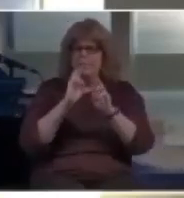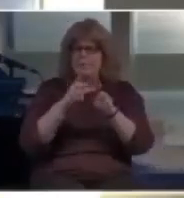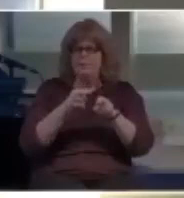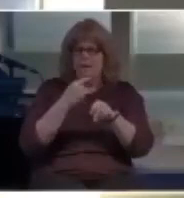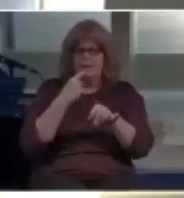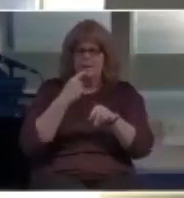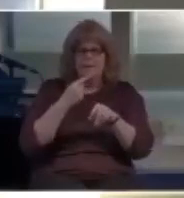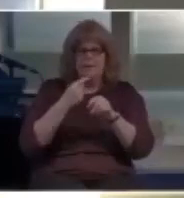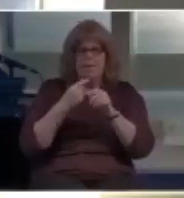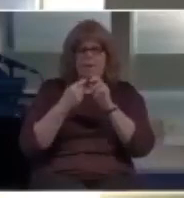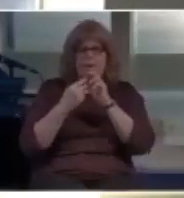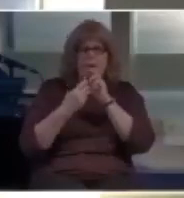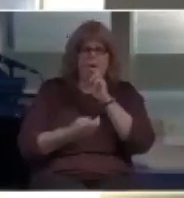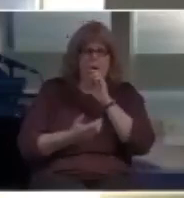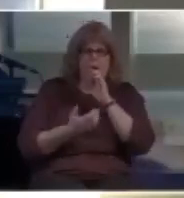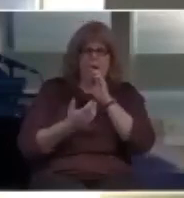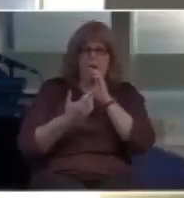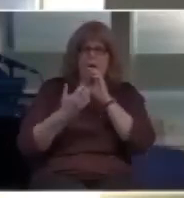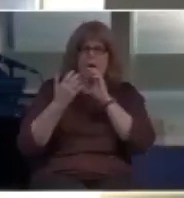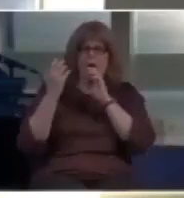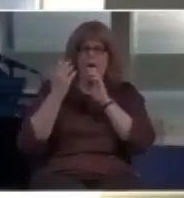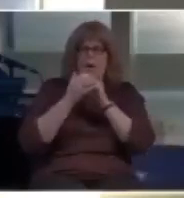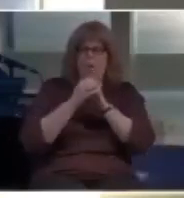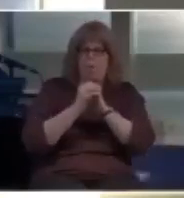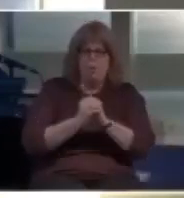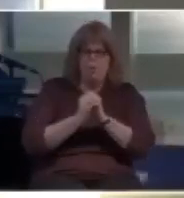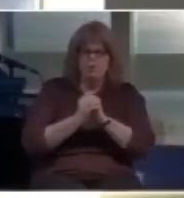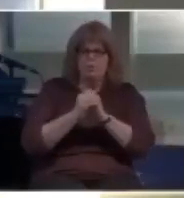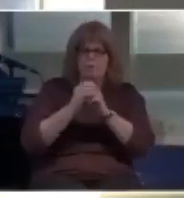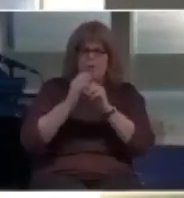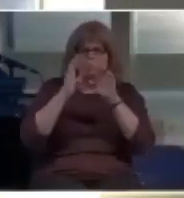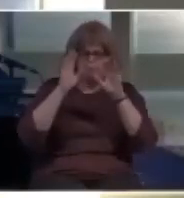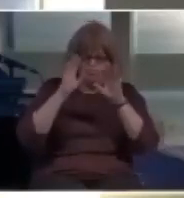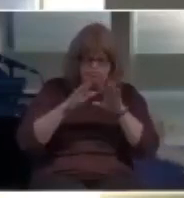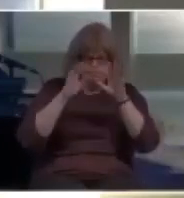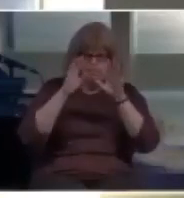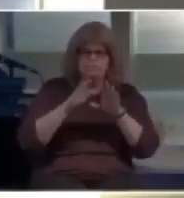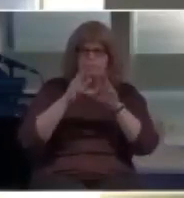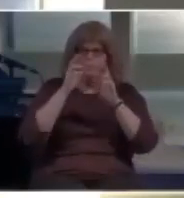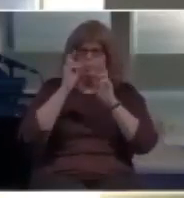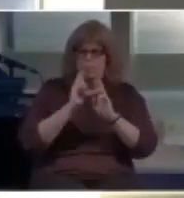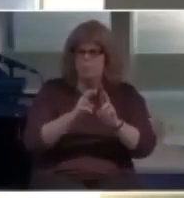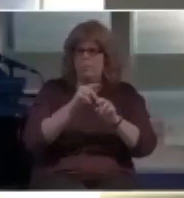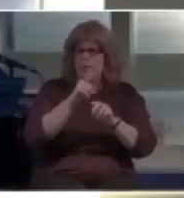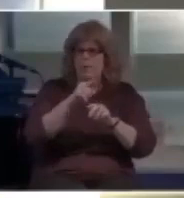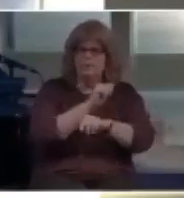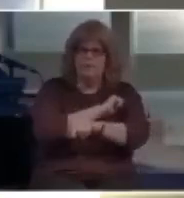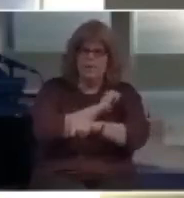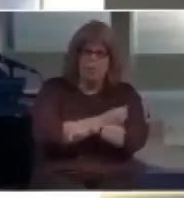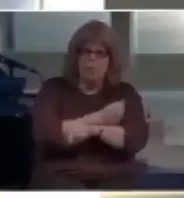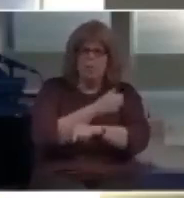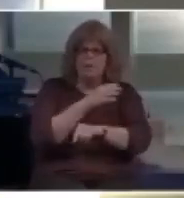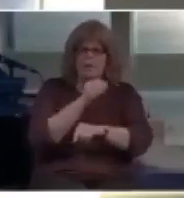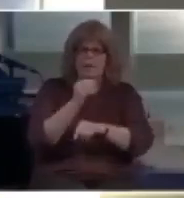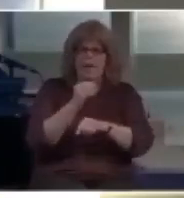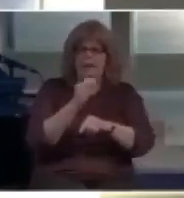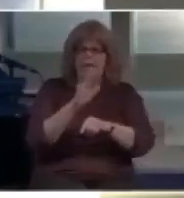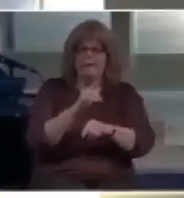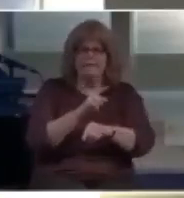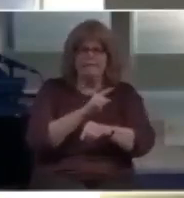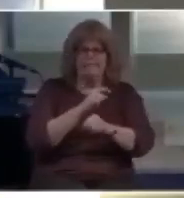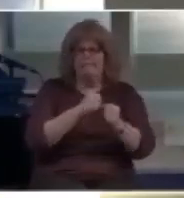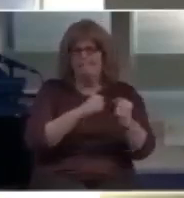being awestruck, worshipful reverence for his authority and his indomitable